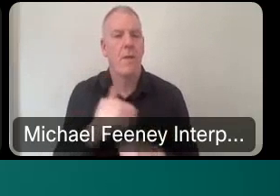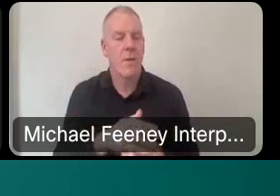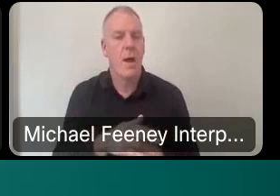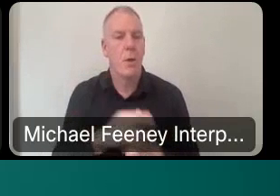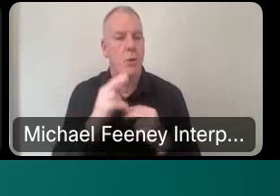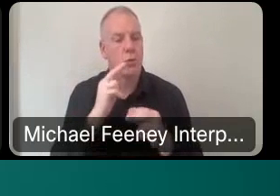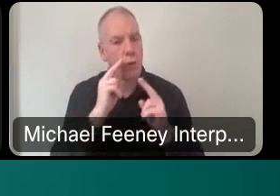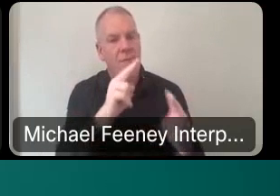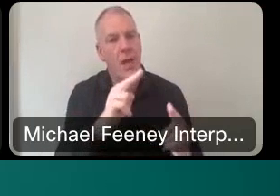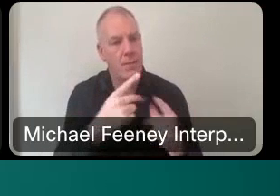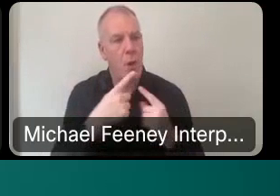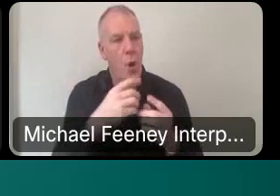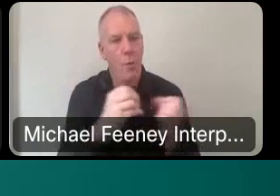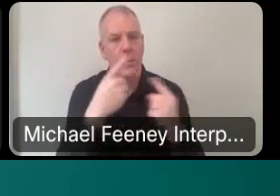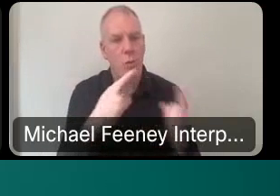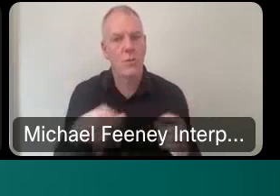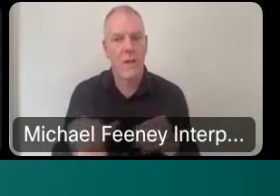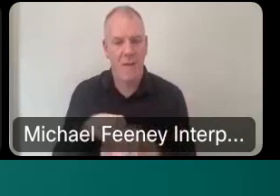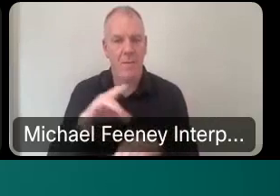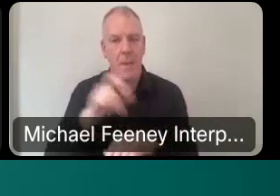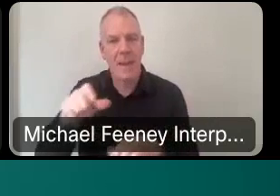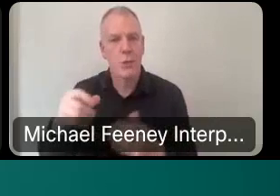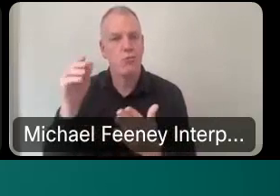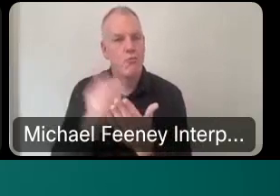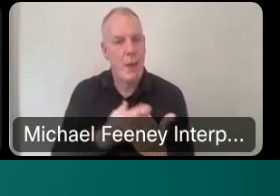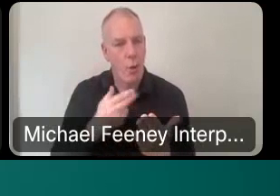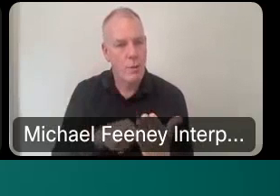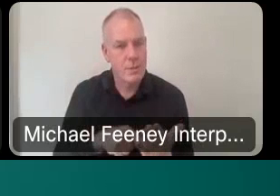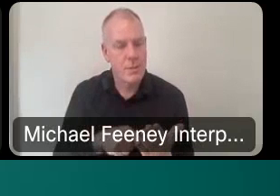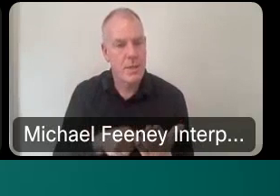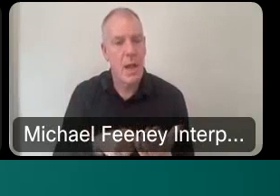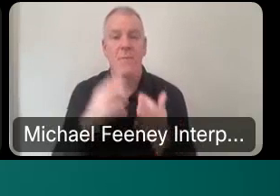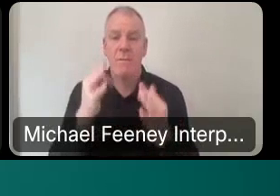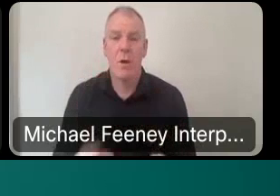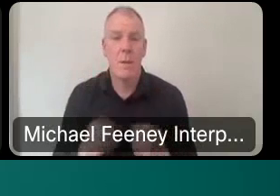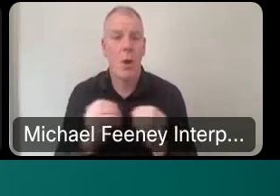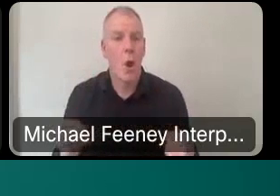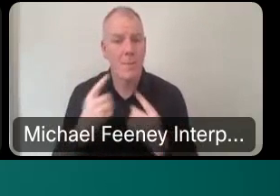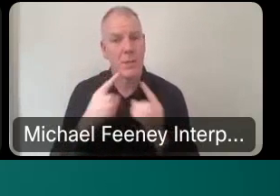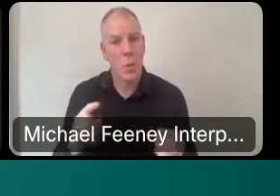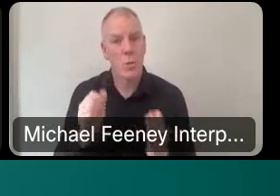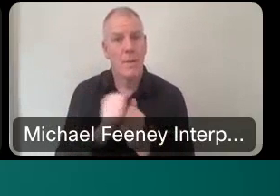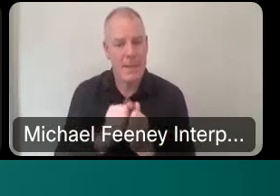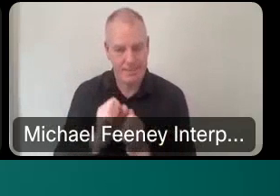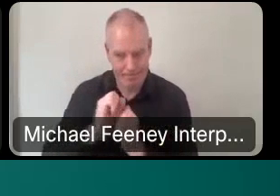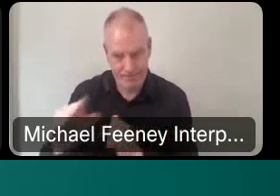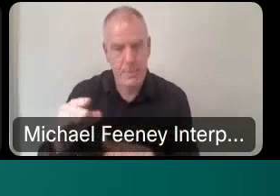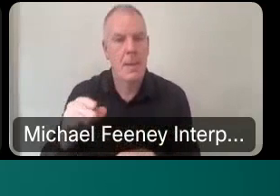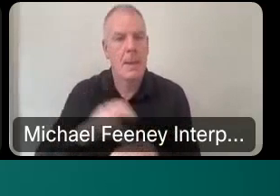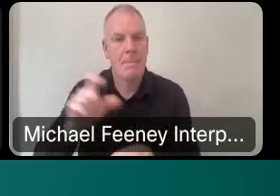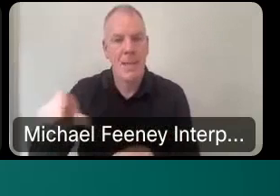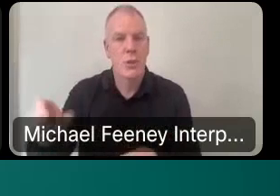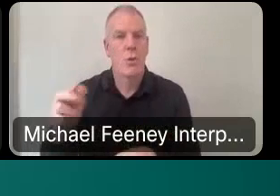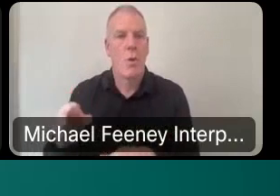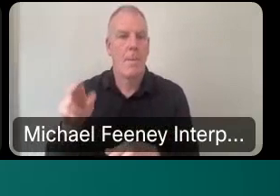and the patient record, and that the records of the meetings of the formal open disclosure meetings, that they are sent out to patients and their relevant persons.